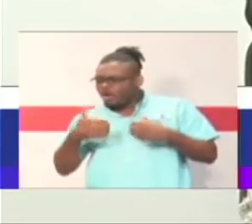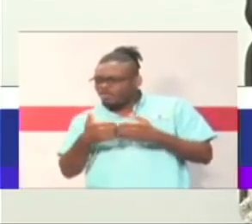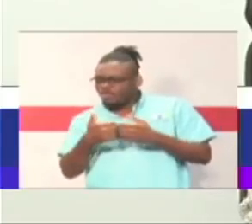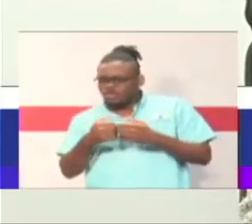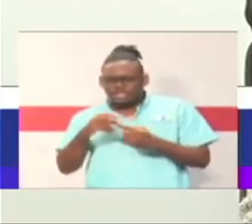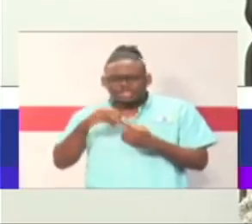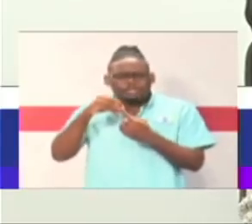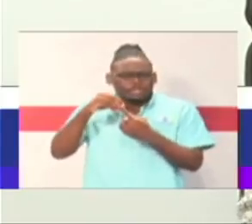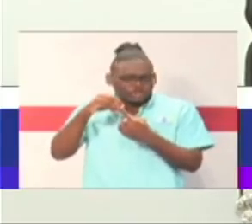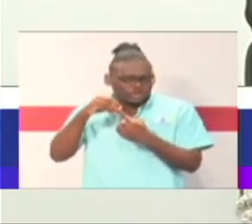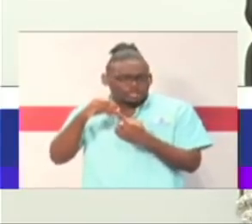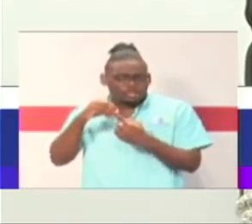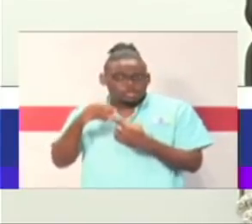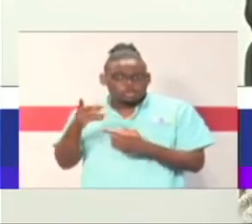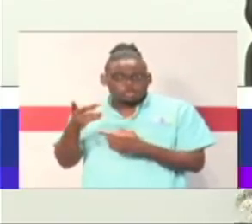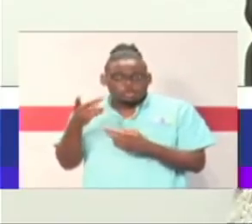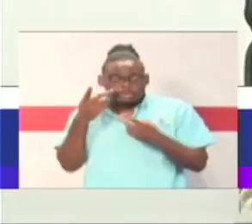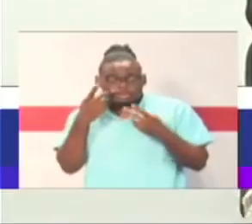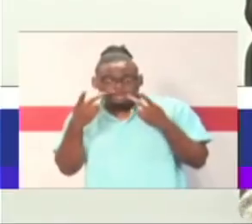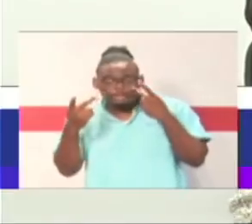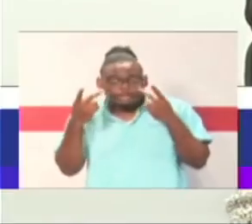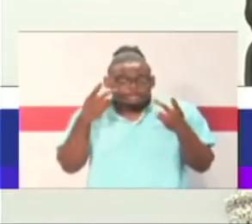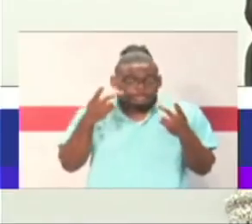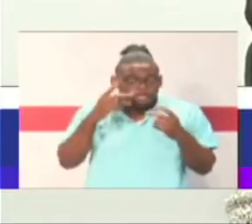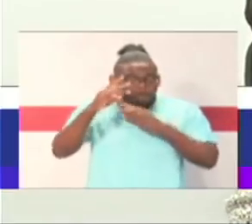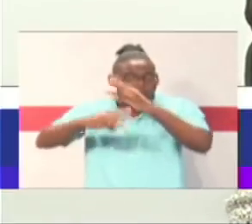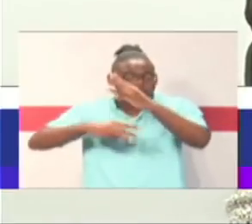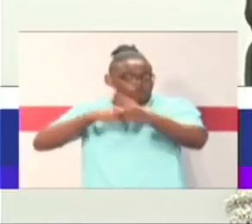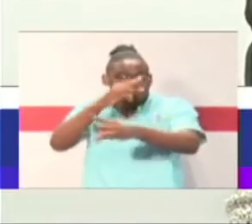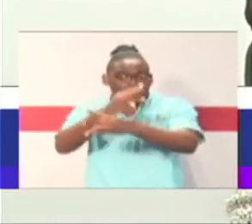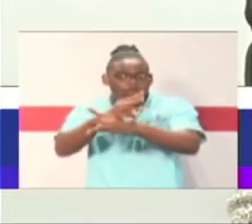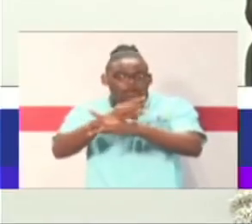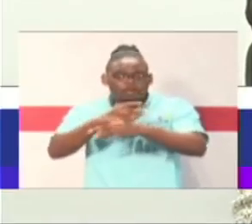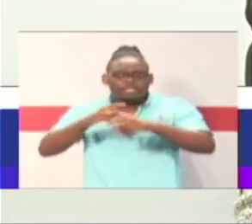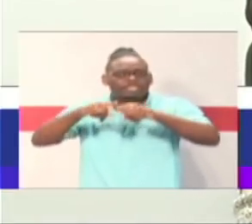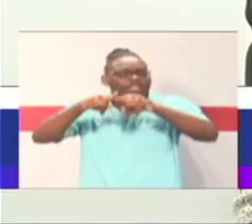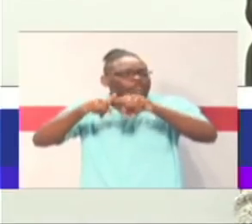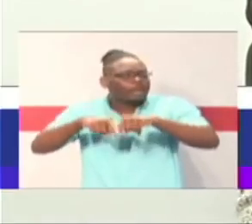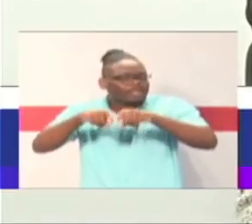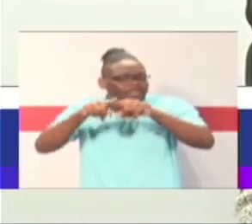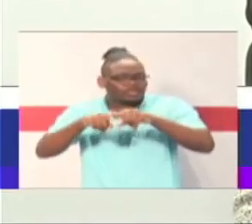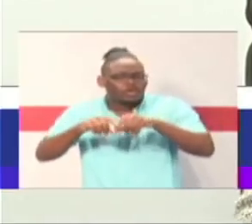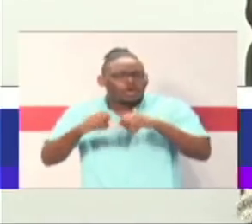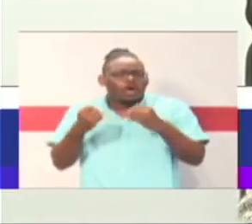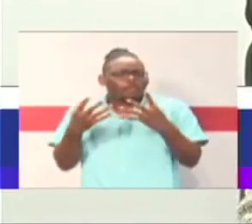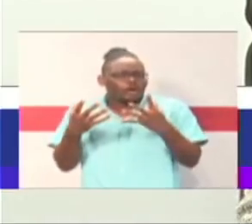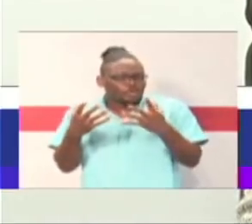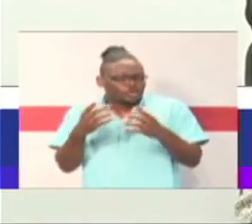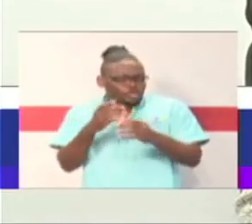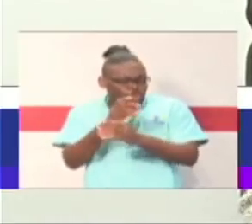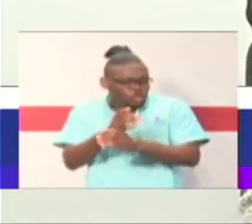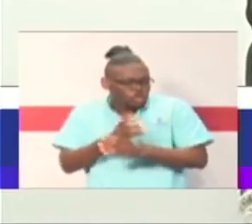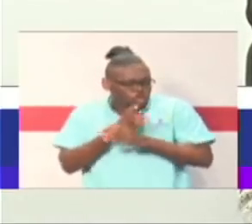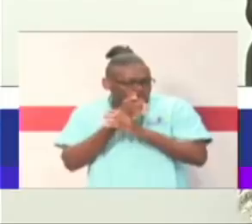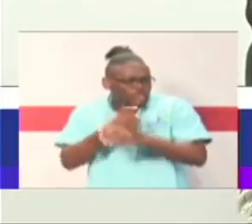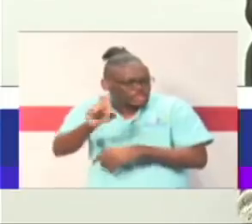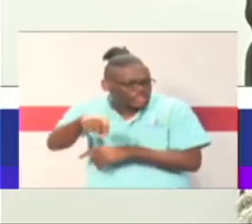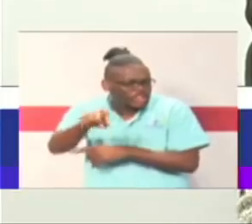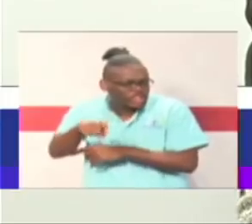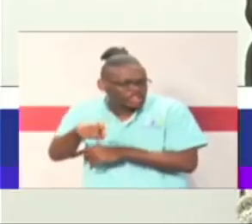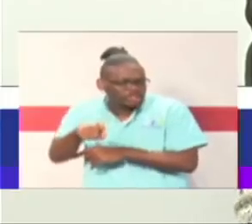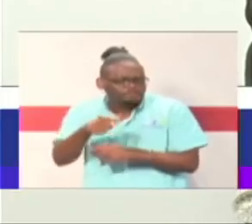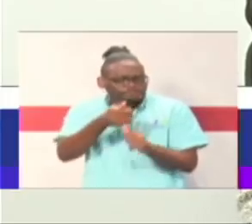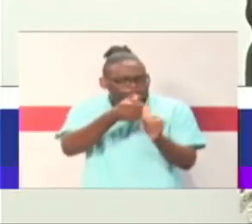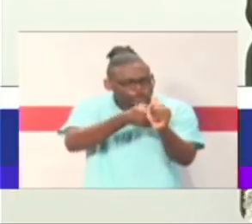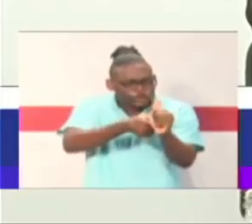and statistics in terms of the levels of care that a patient requires and the sort of medical care, medication,